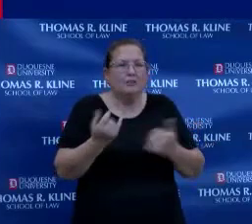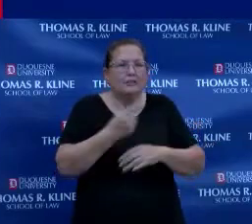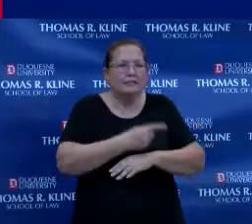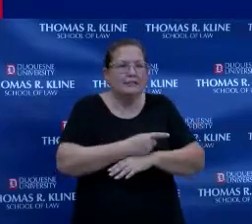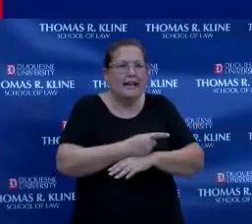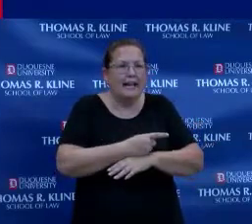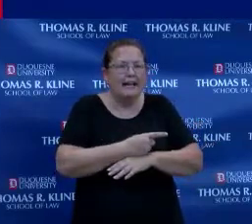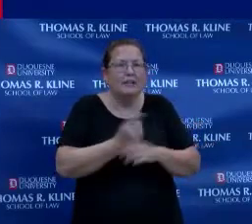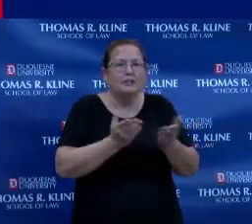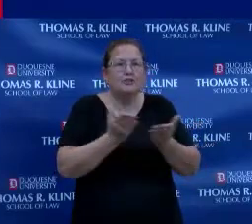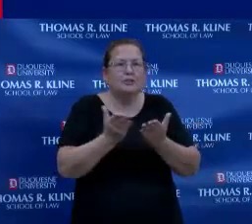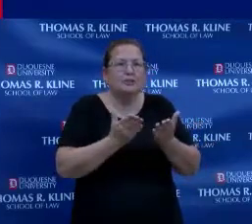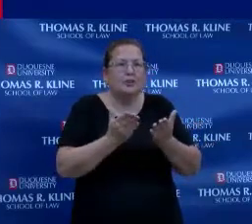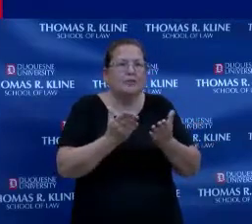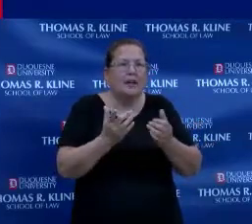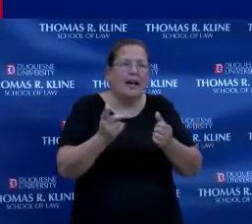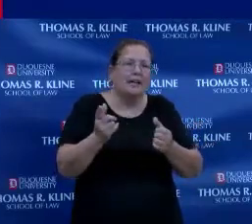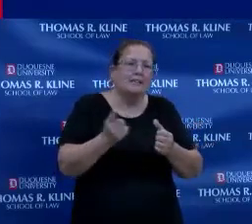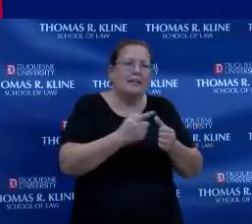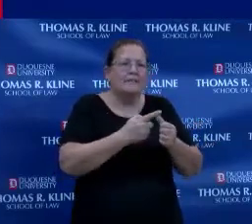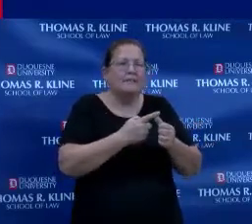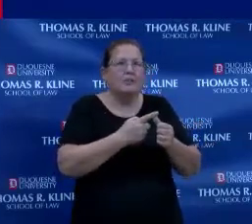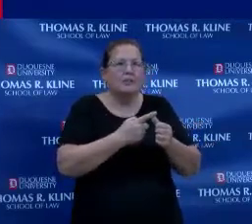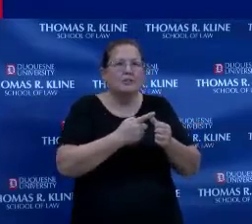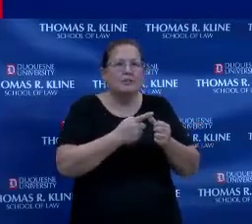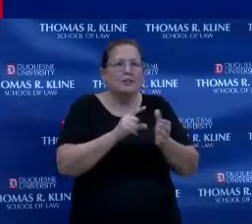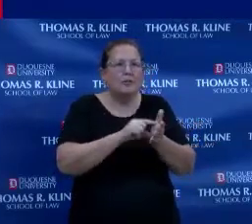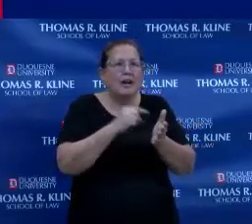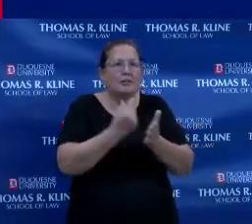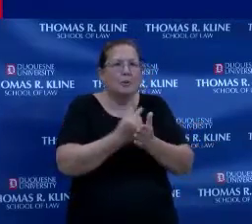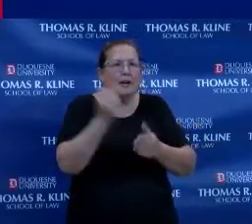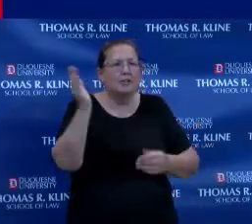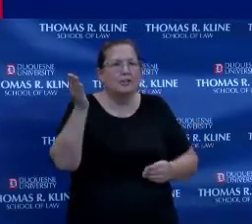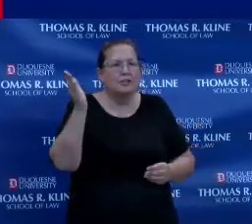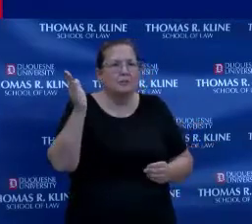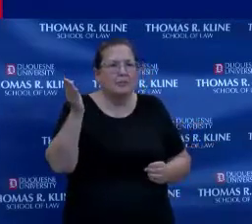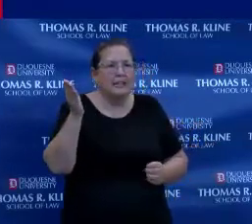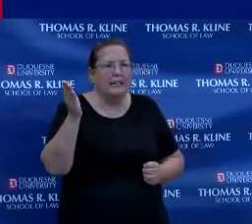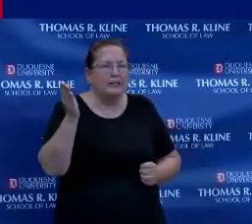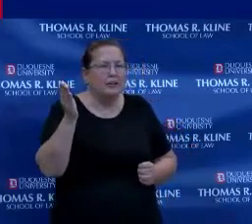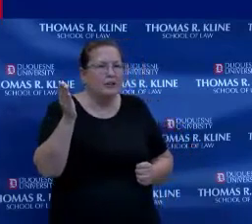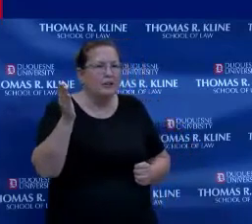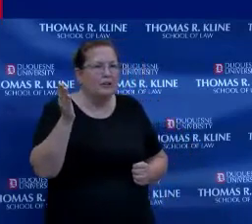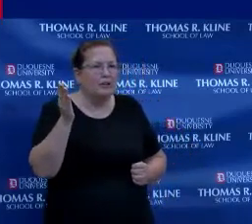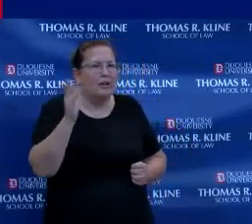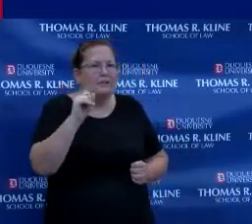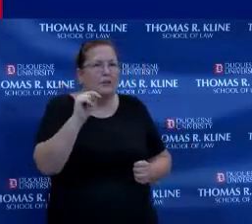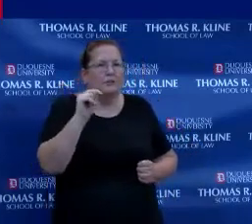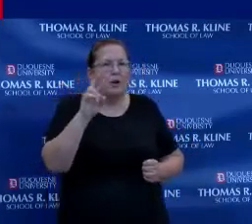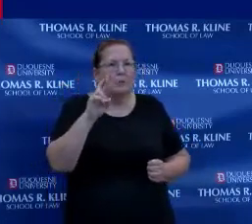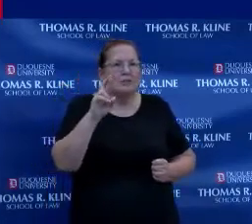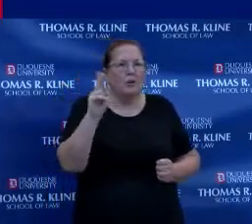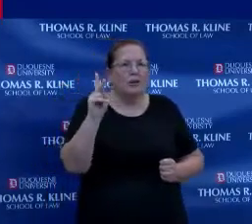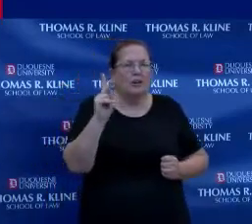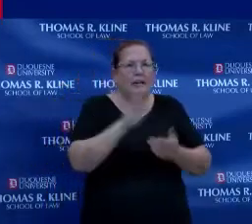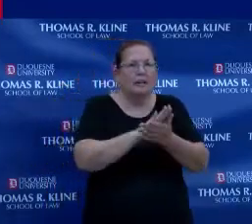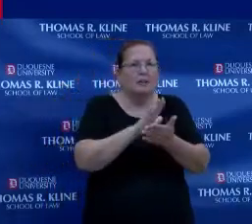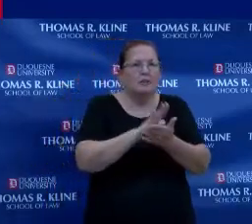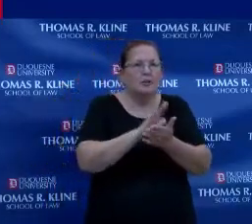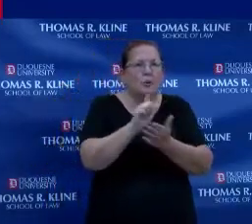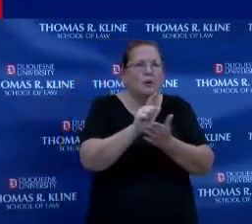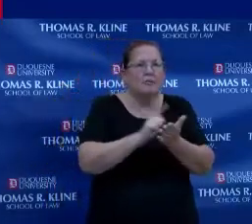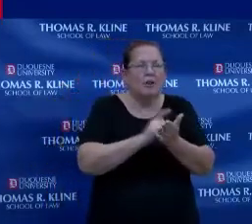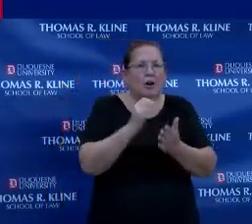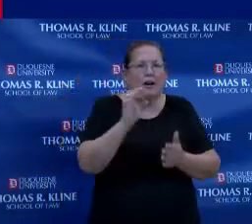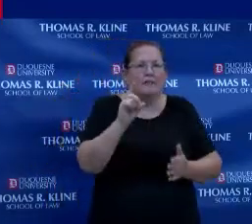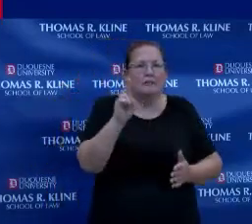very first commencement speaker for the newly named Thomas R. Kline School of Law of Duquesne